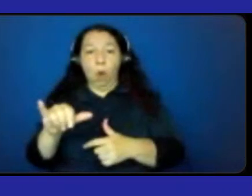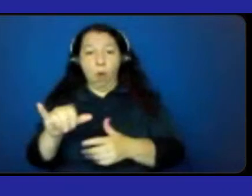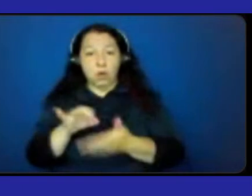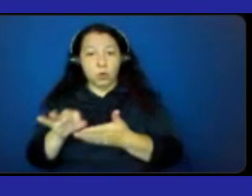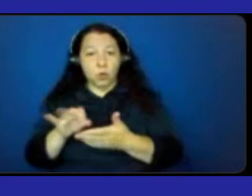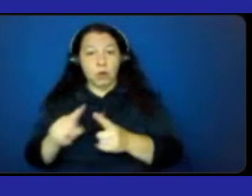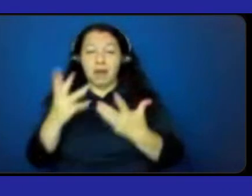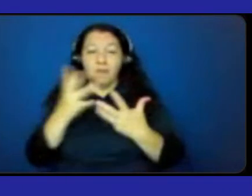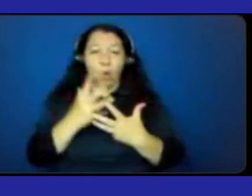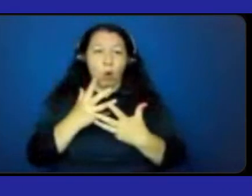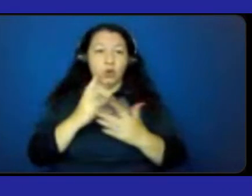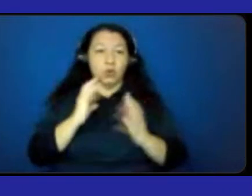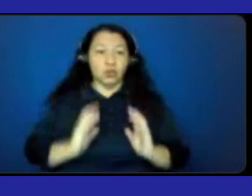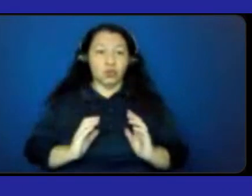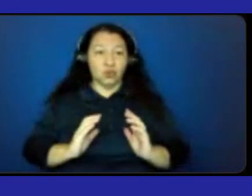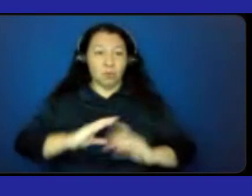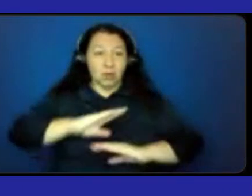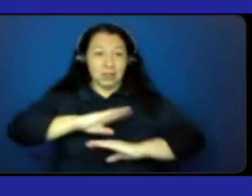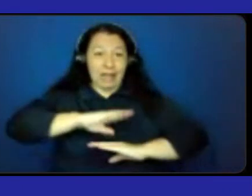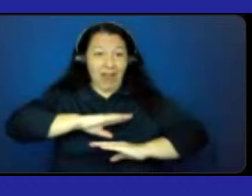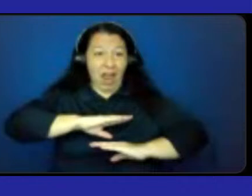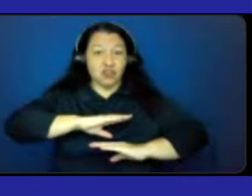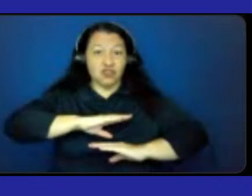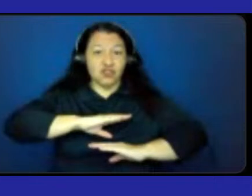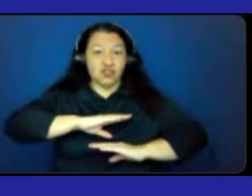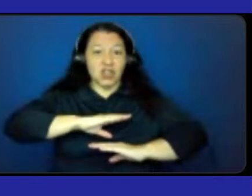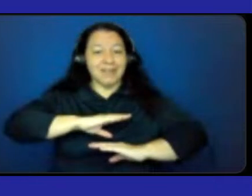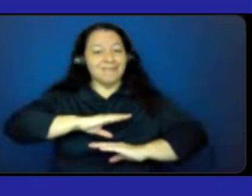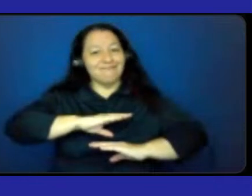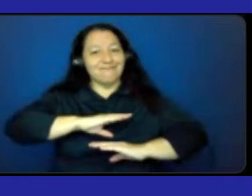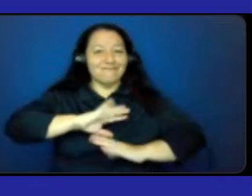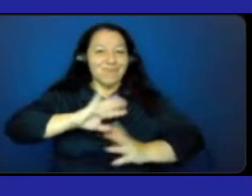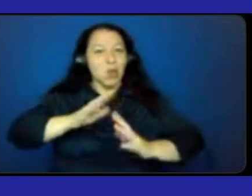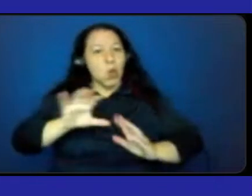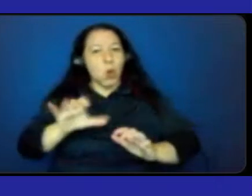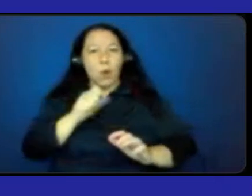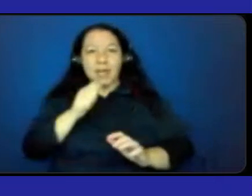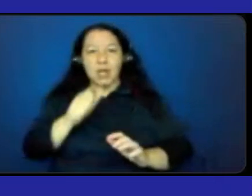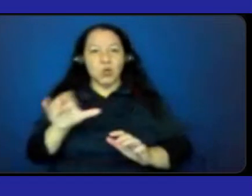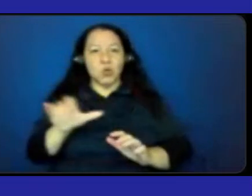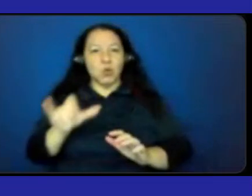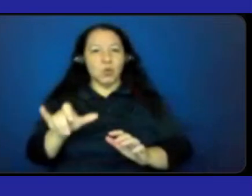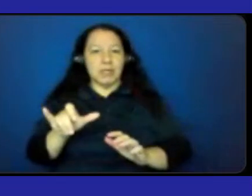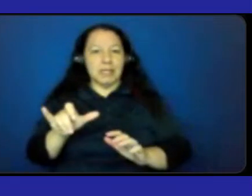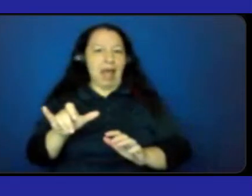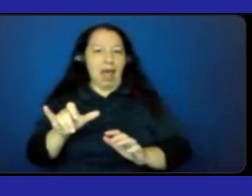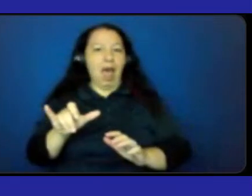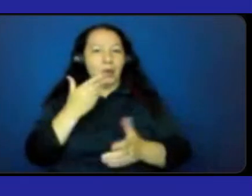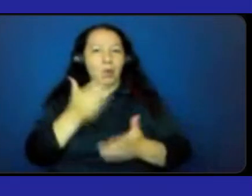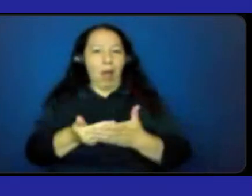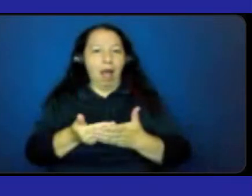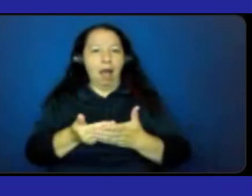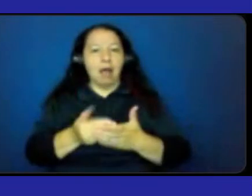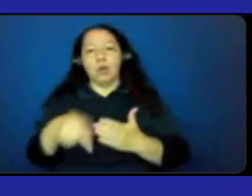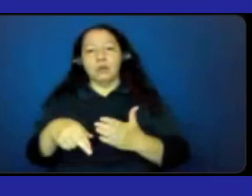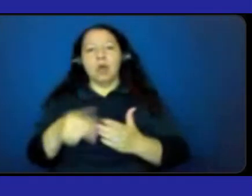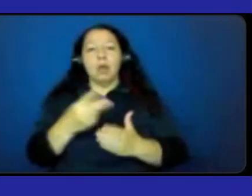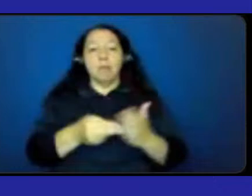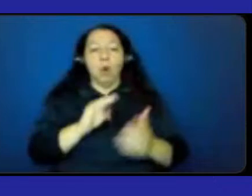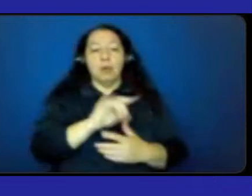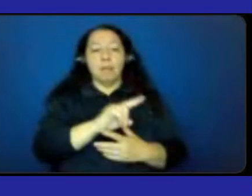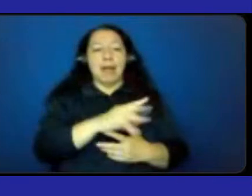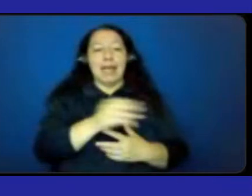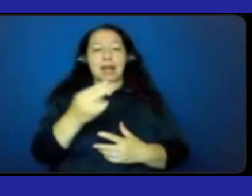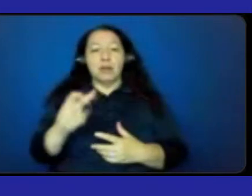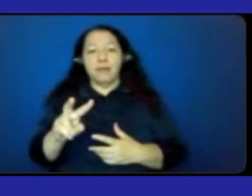consumer satisfaction, we didn't do as well, as a result of which in both the Medicaid and HIV SNP, we